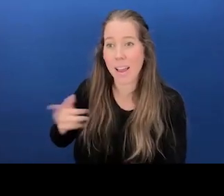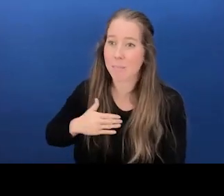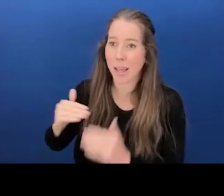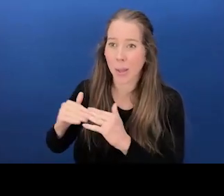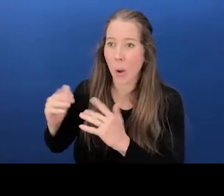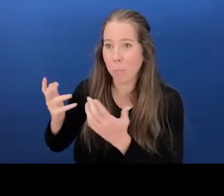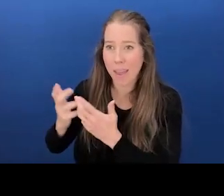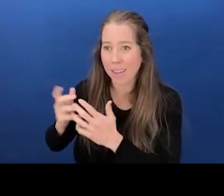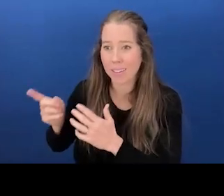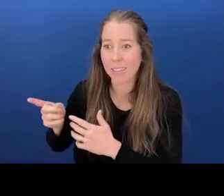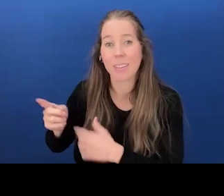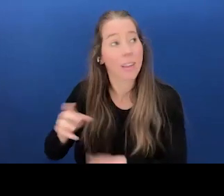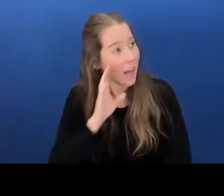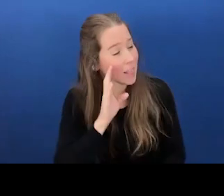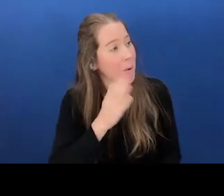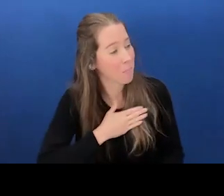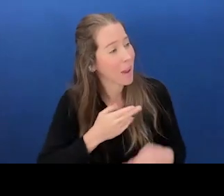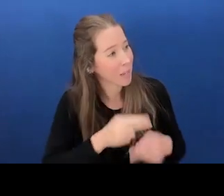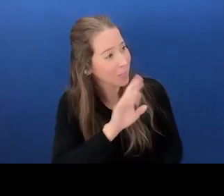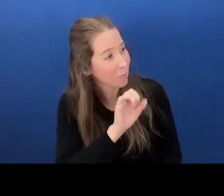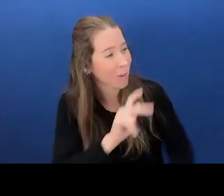co-mate. Hello, I'm Rick.